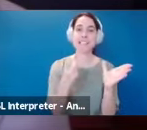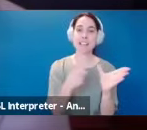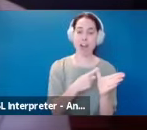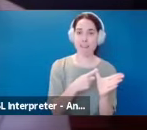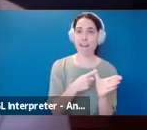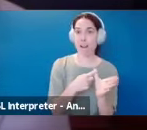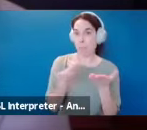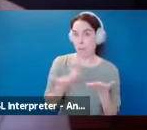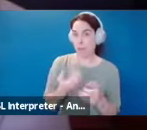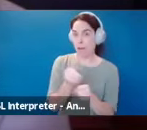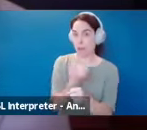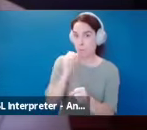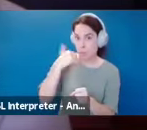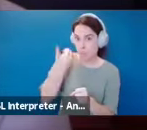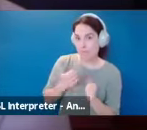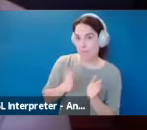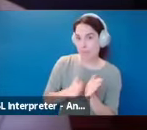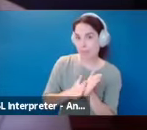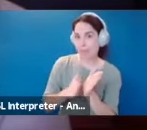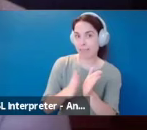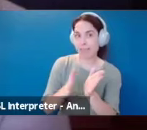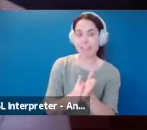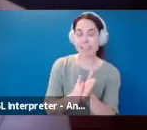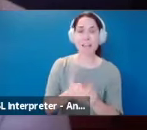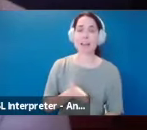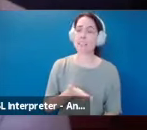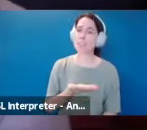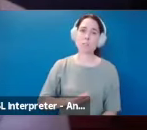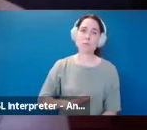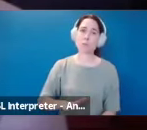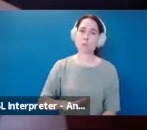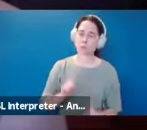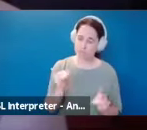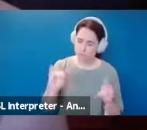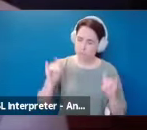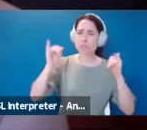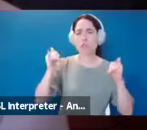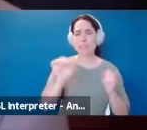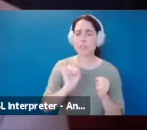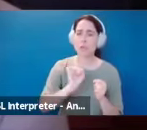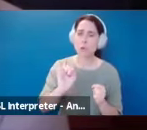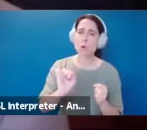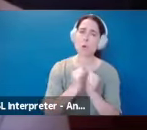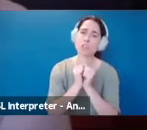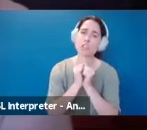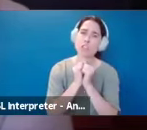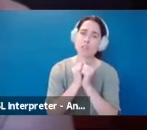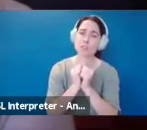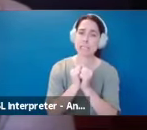the moment and today I thought I'd just rejoice in your generosity Vimalasara, how much you've put into these events in the background,